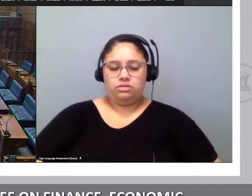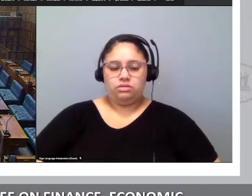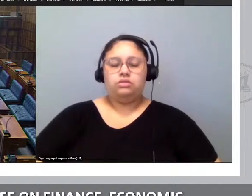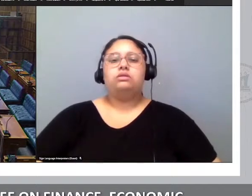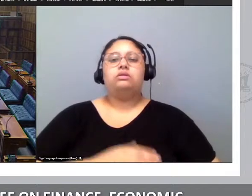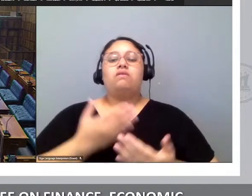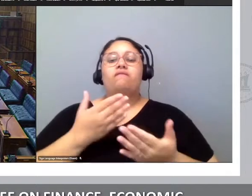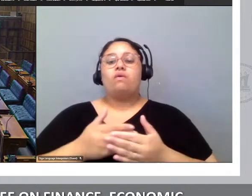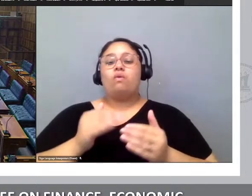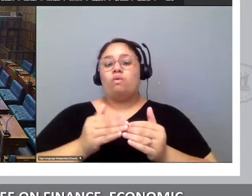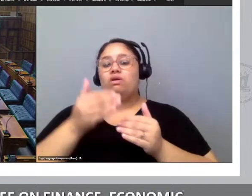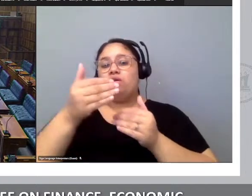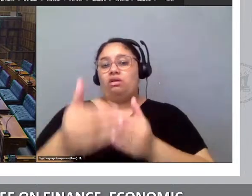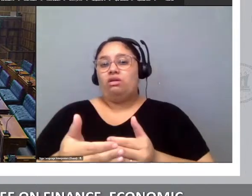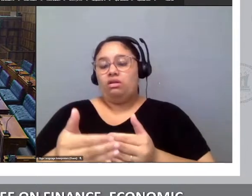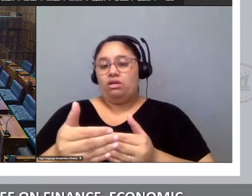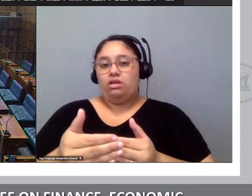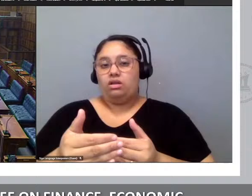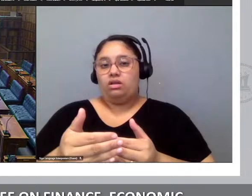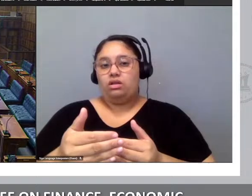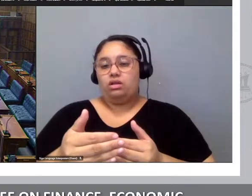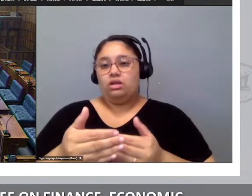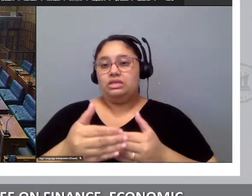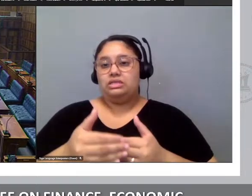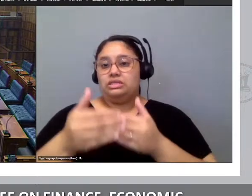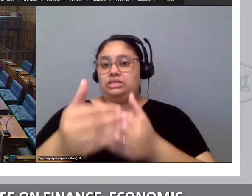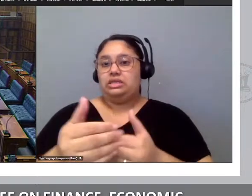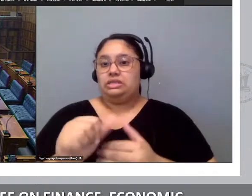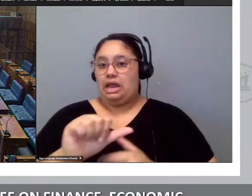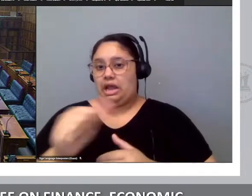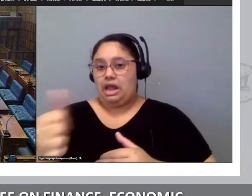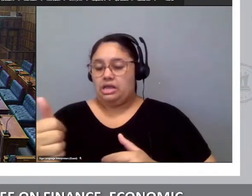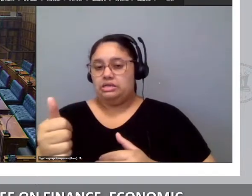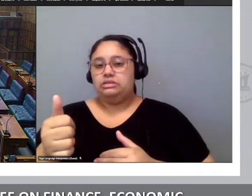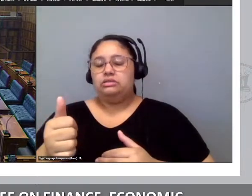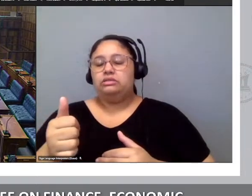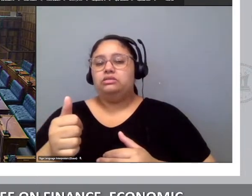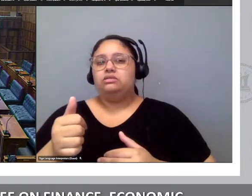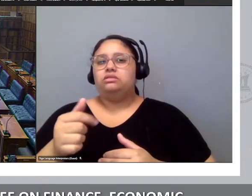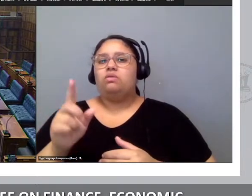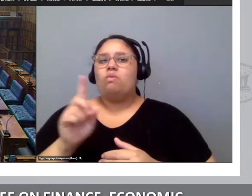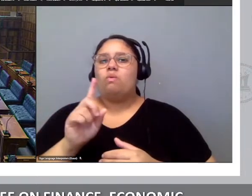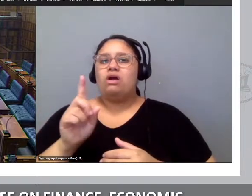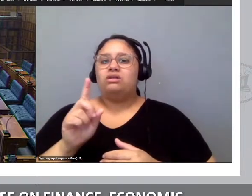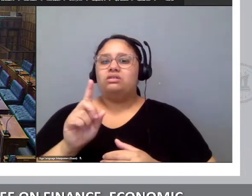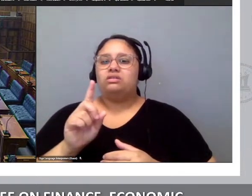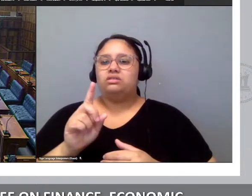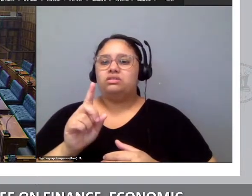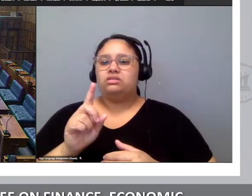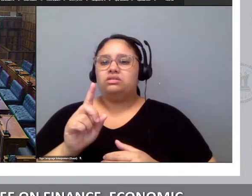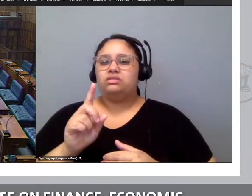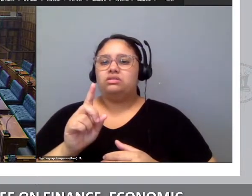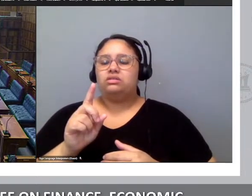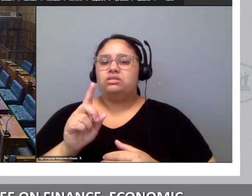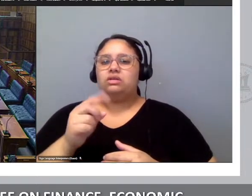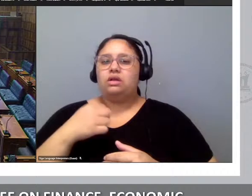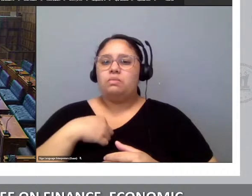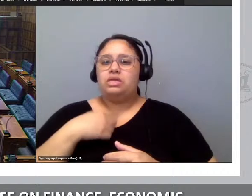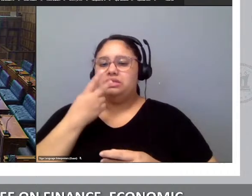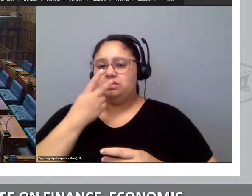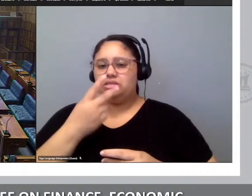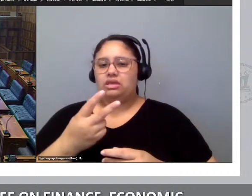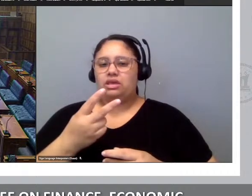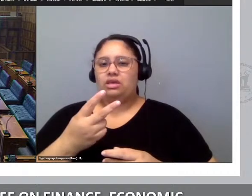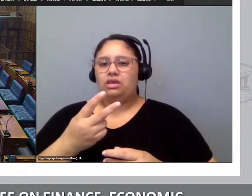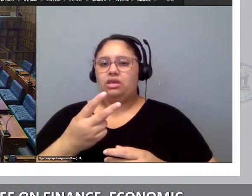season um what has been you know the shortfall because I think we read also in newspapers